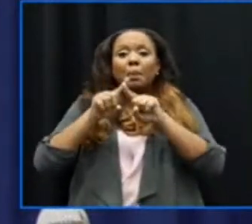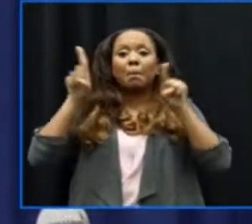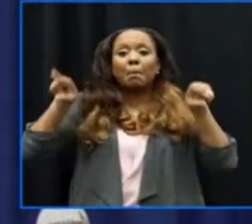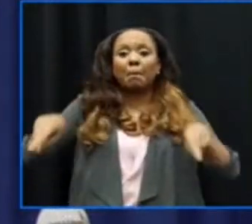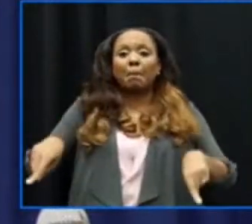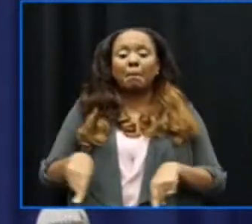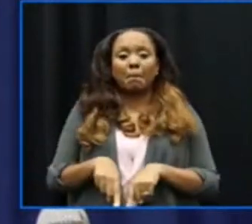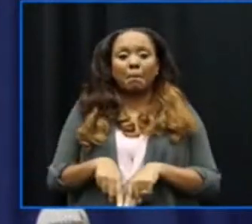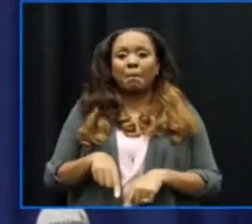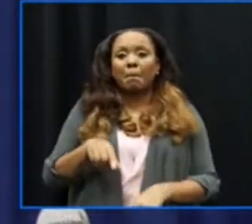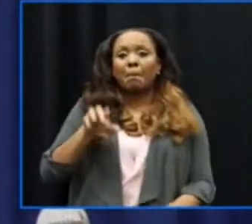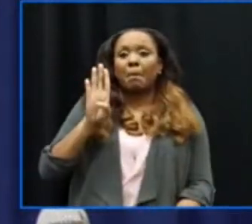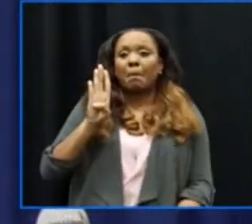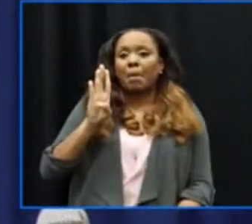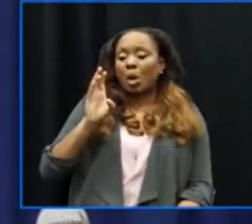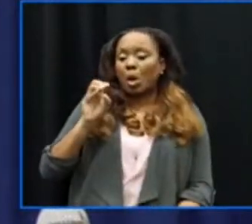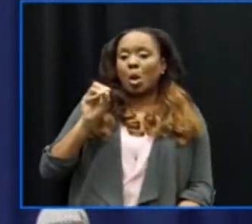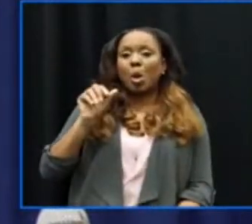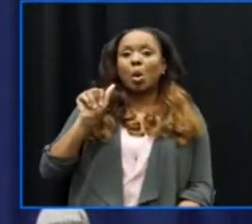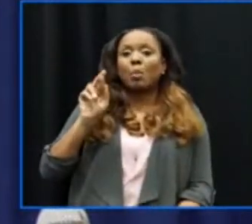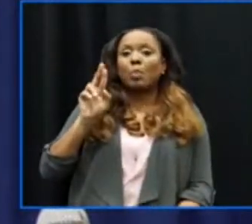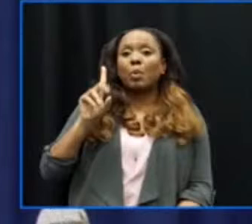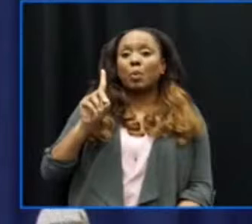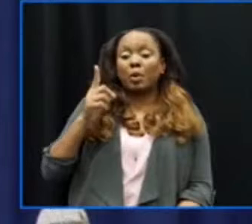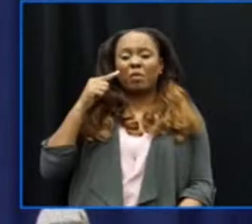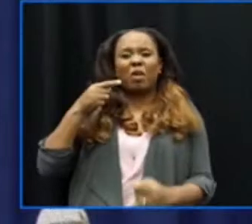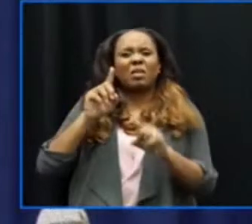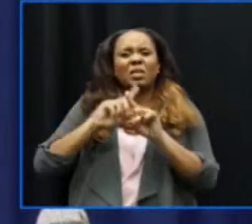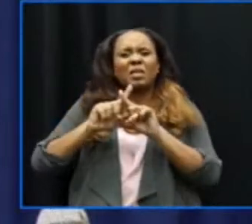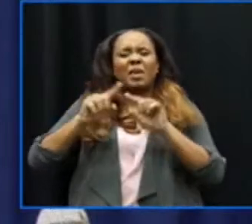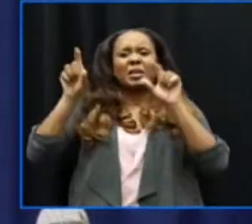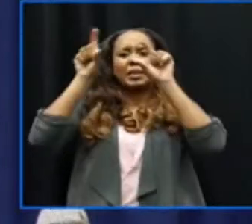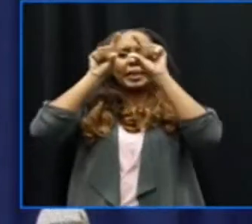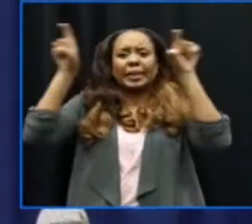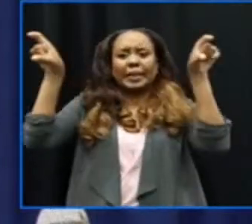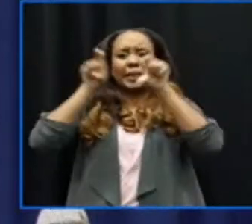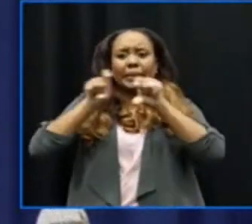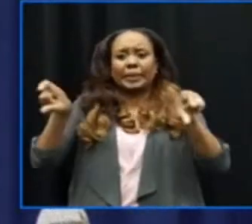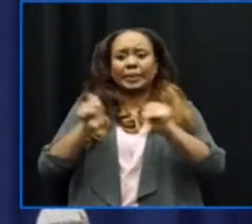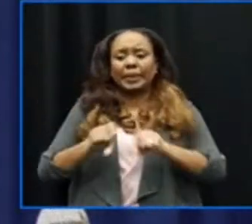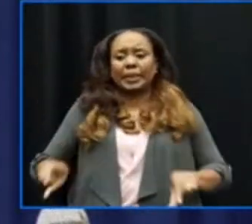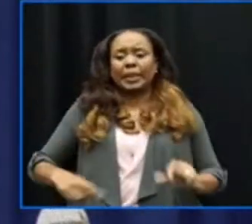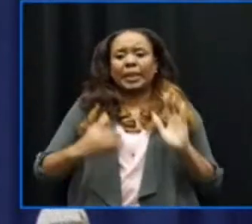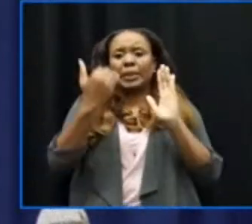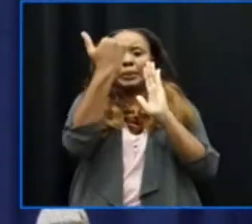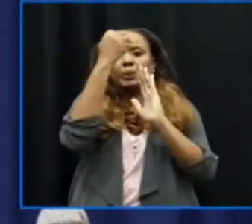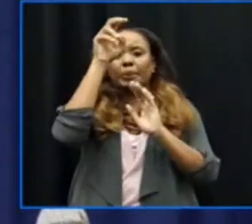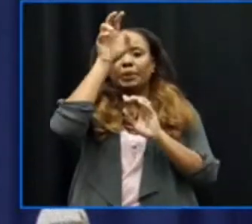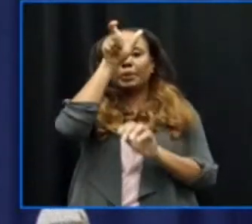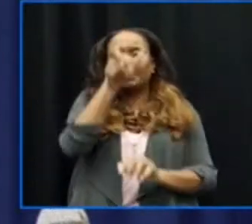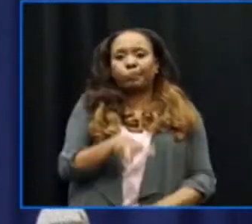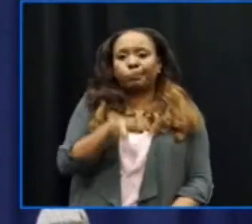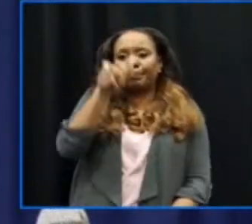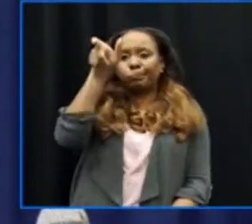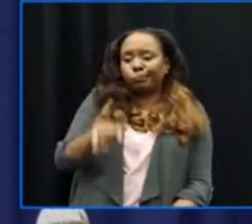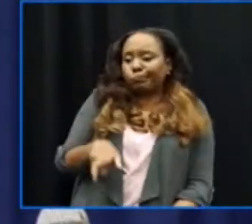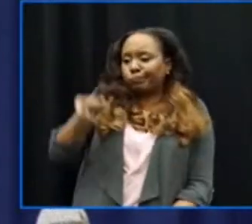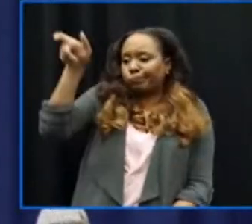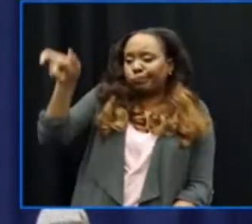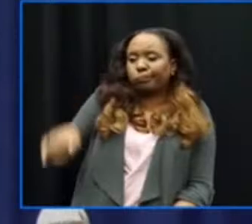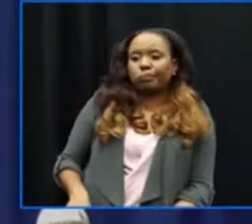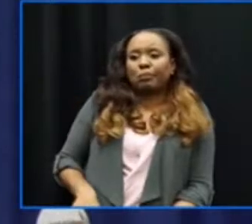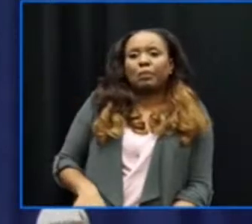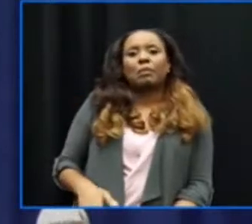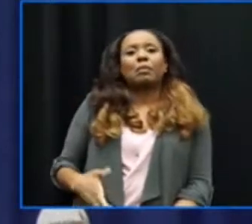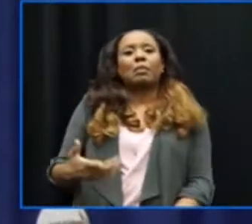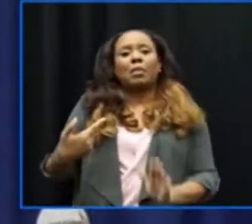design, I would call it trigger points in the structure, such that as the plan develops and grows